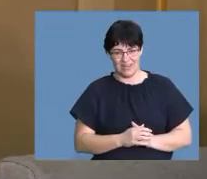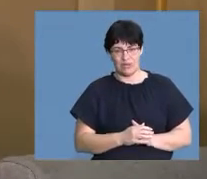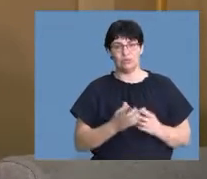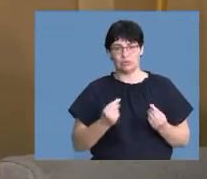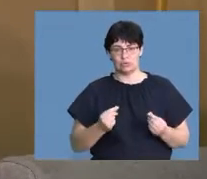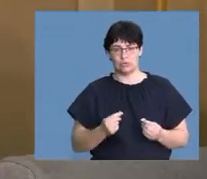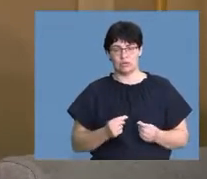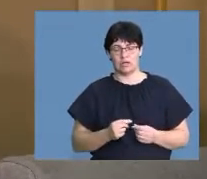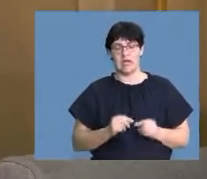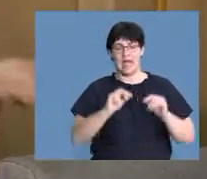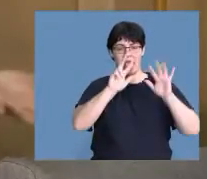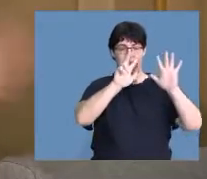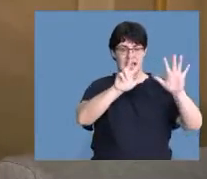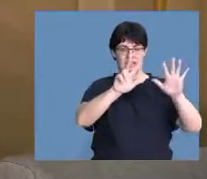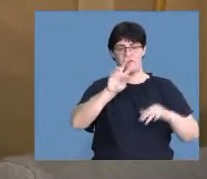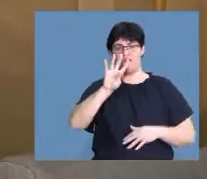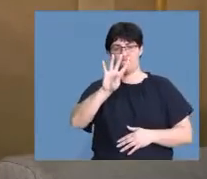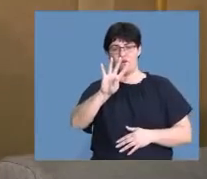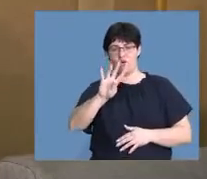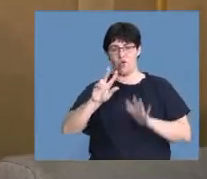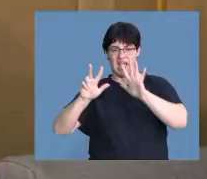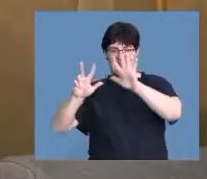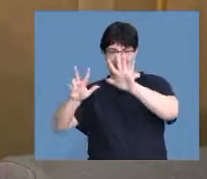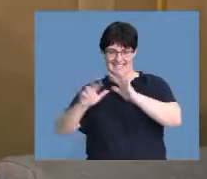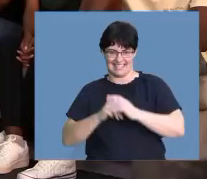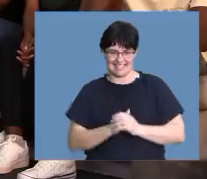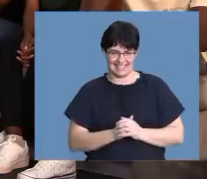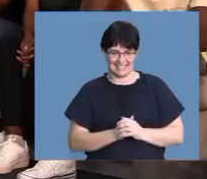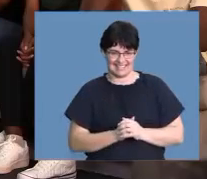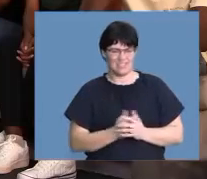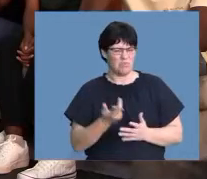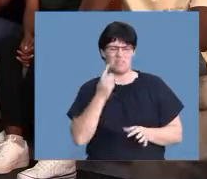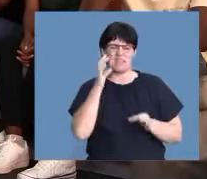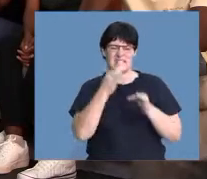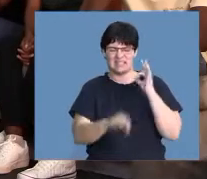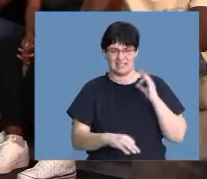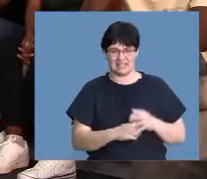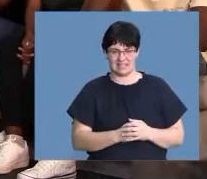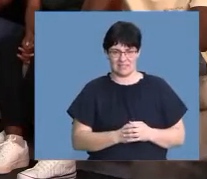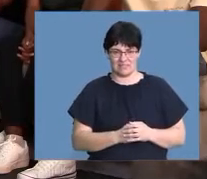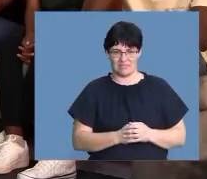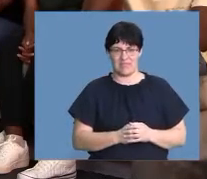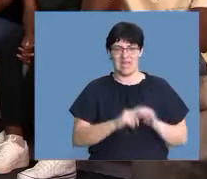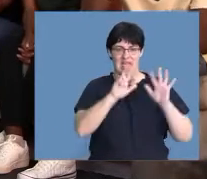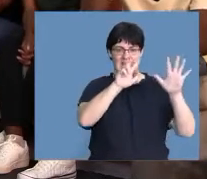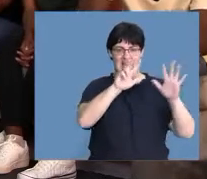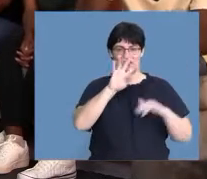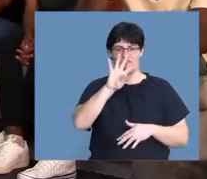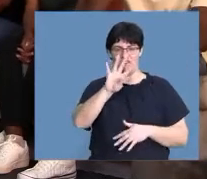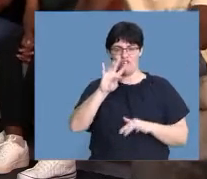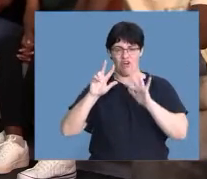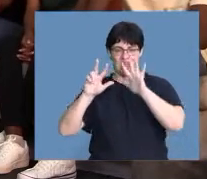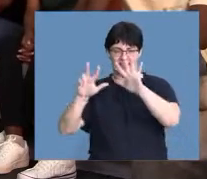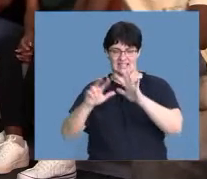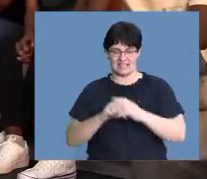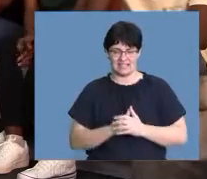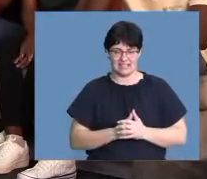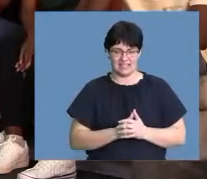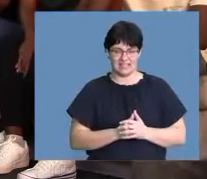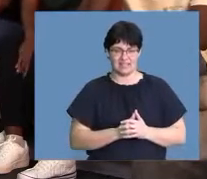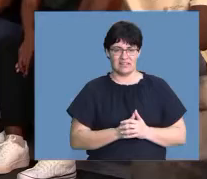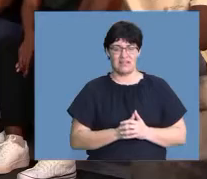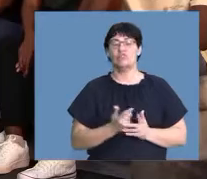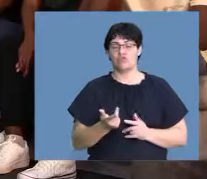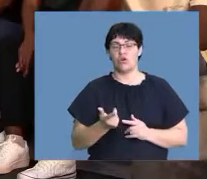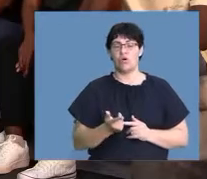called the 8-4-8, just so you can remember it, something simple. So we go 8-4-8. 8-4-8. Please remember that. So